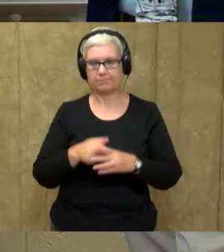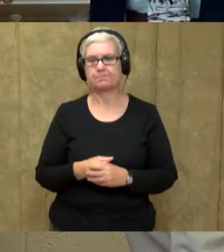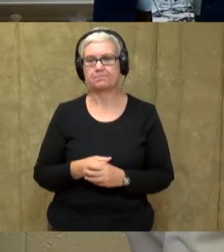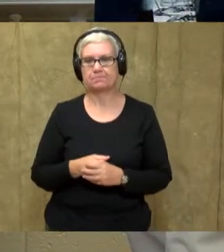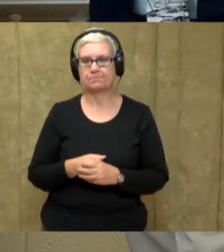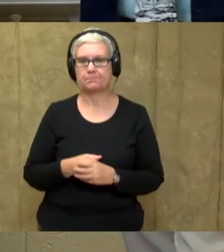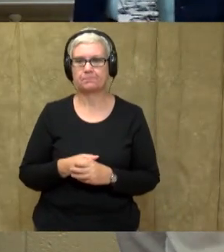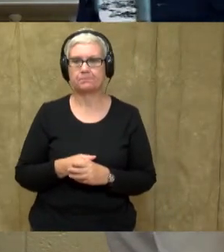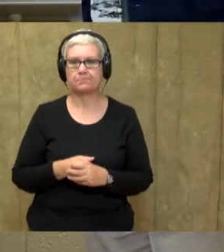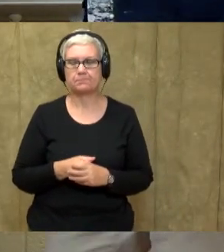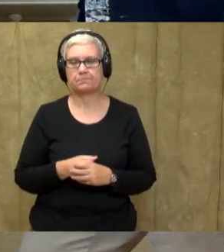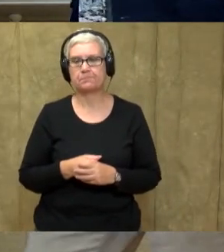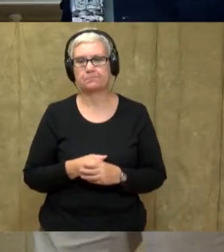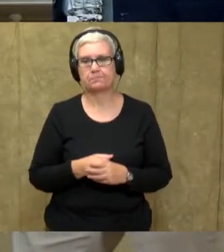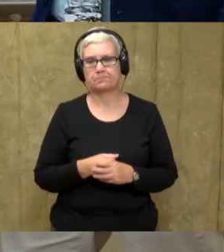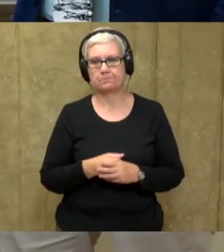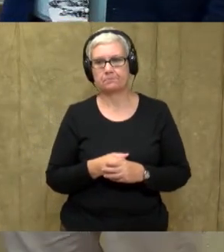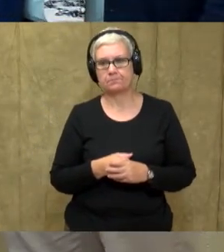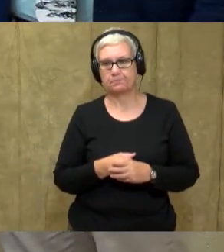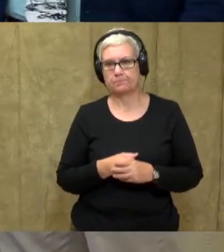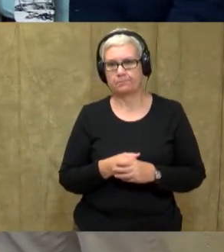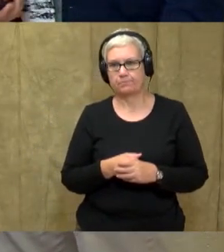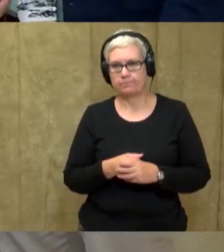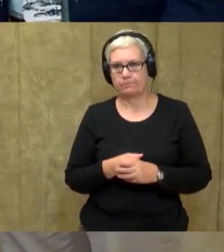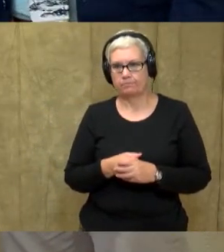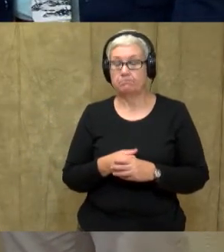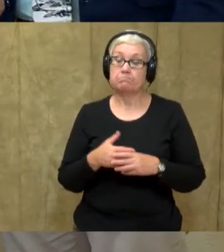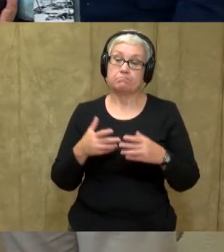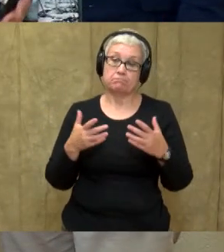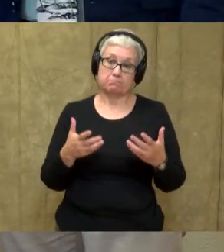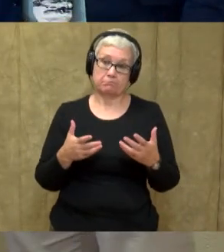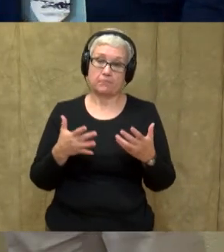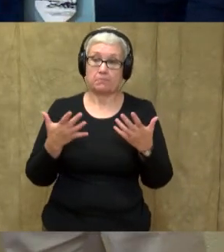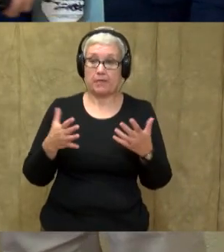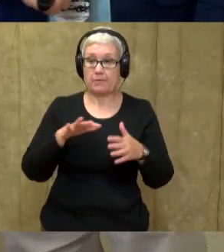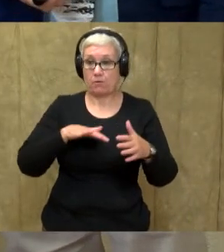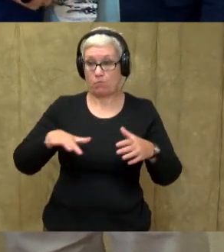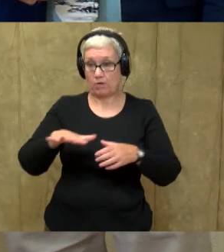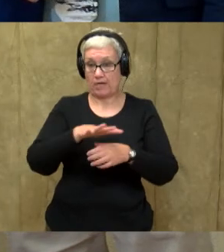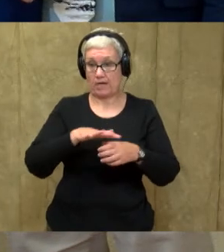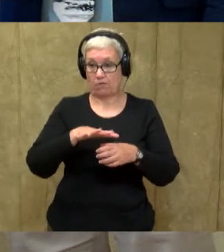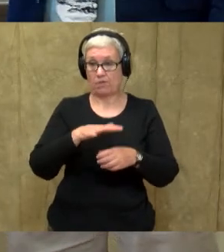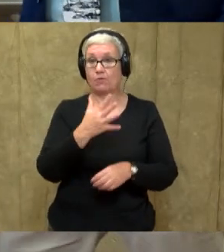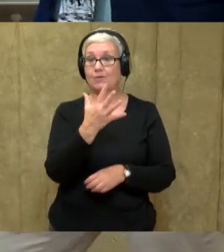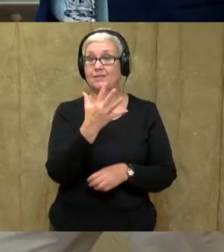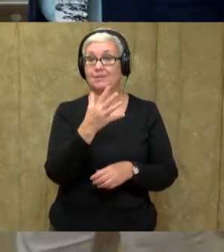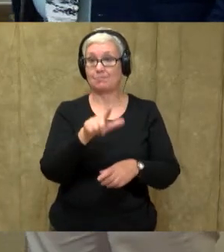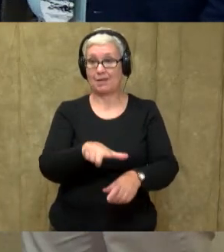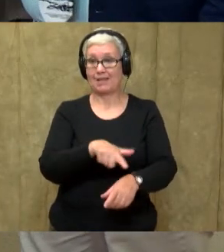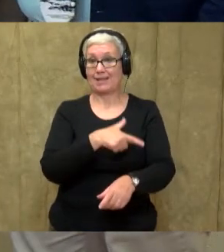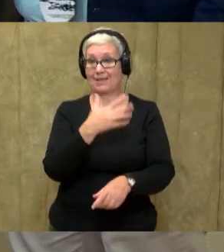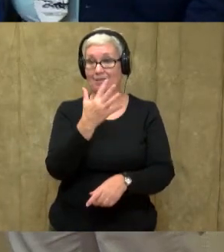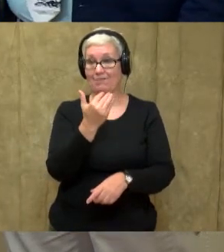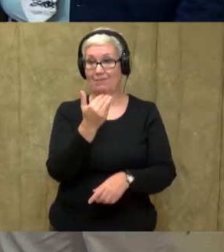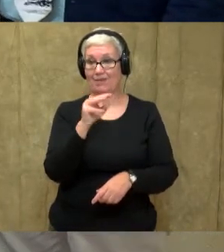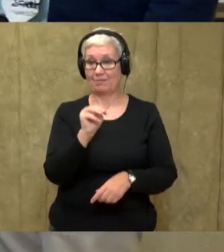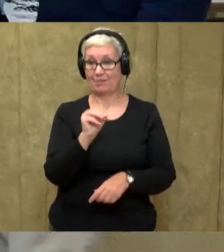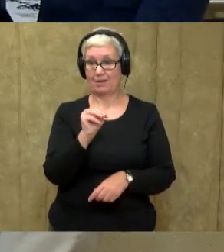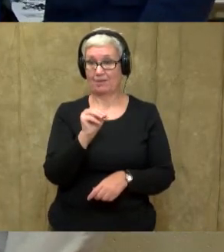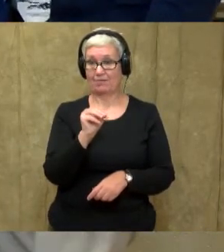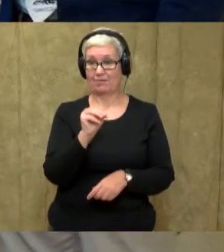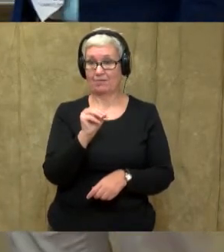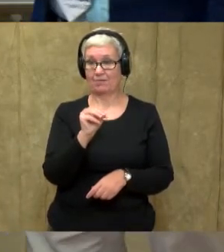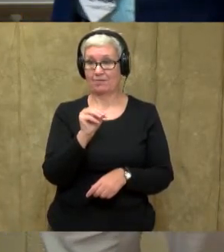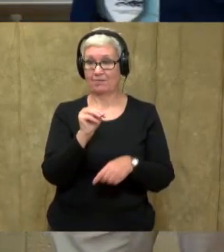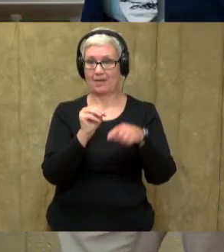Additionally, let's say I wanted a plot whose length was 15 meters. Well, if I know that the sum between these